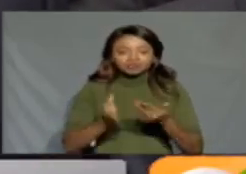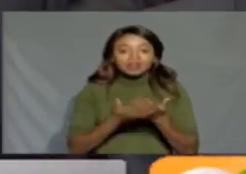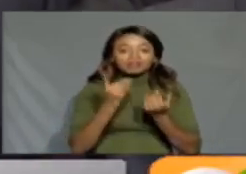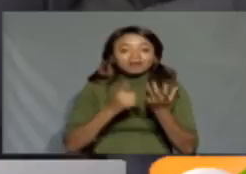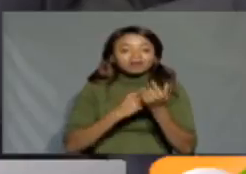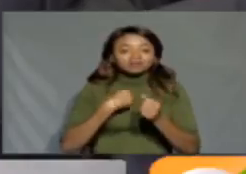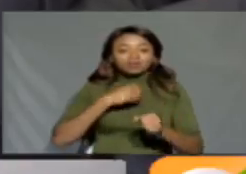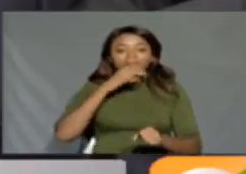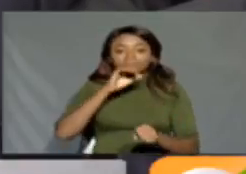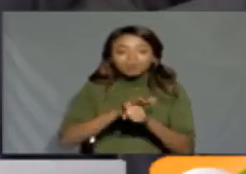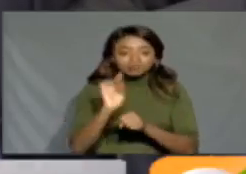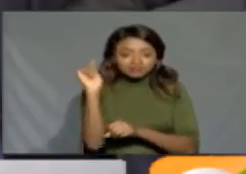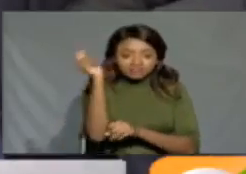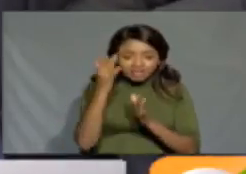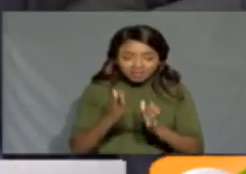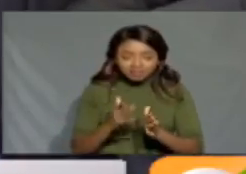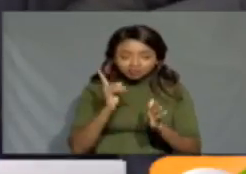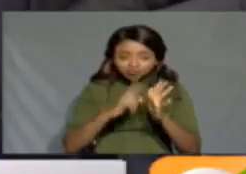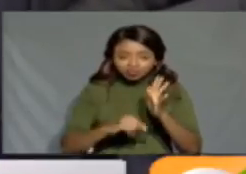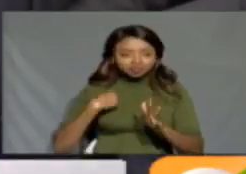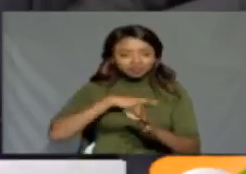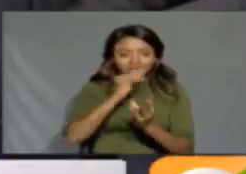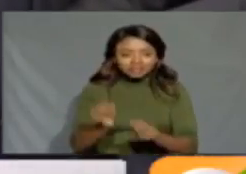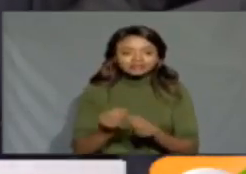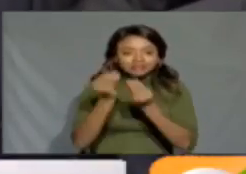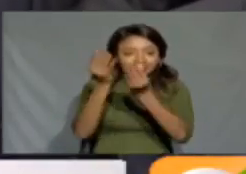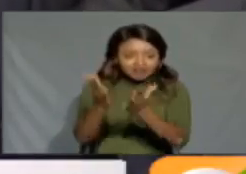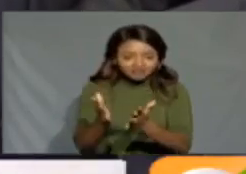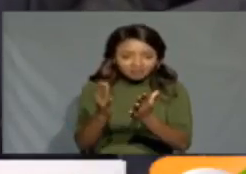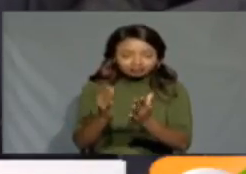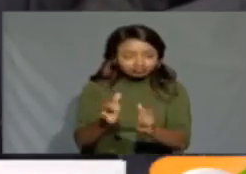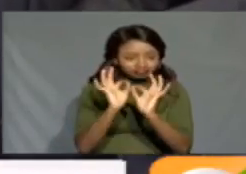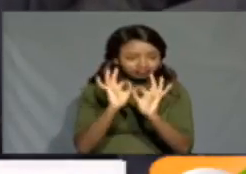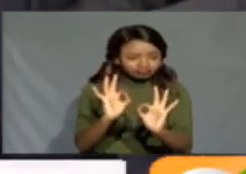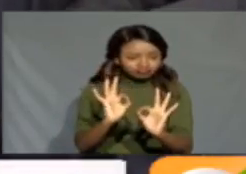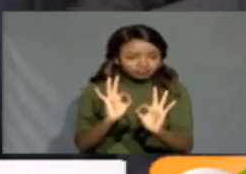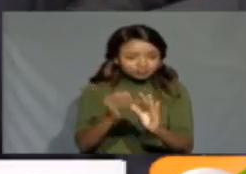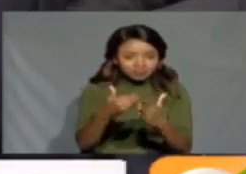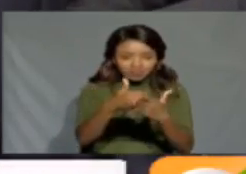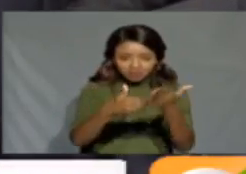assure Kenyans that we are going to deliver credible results,